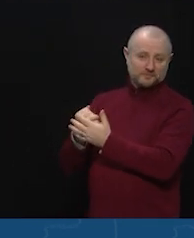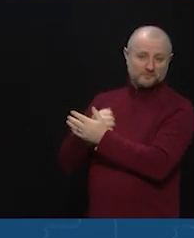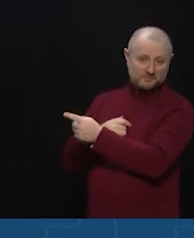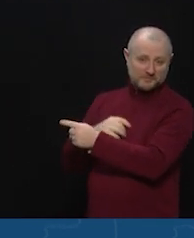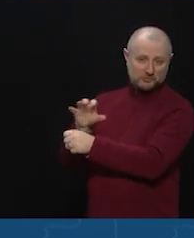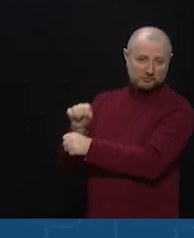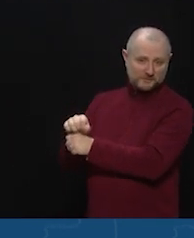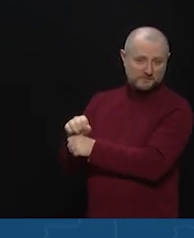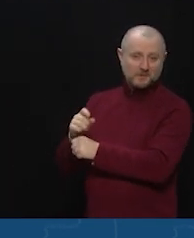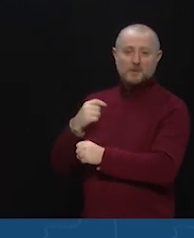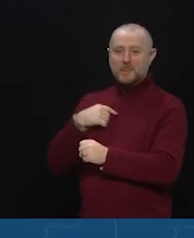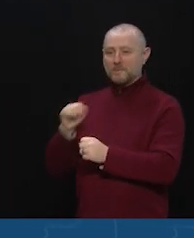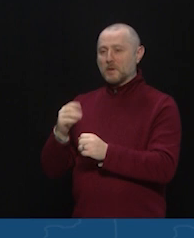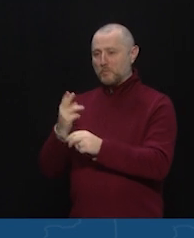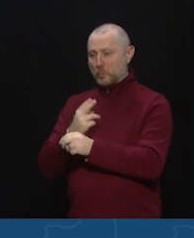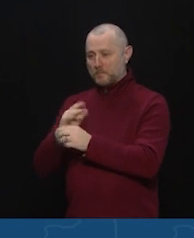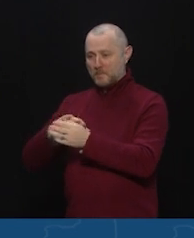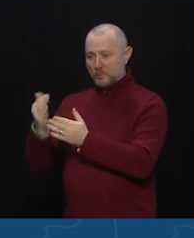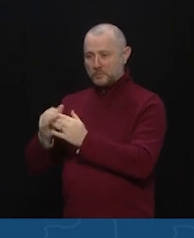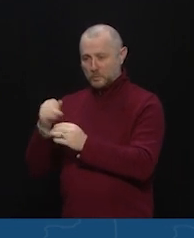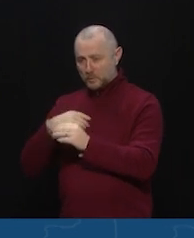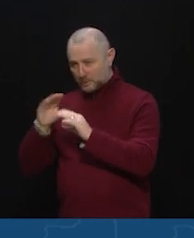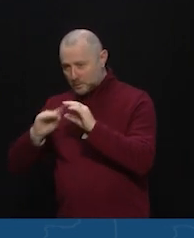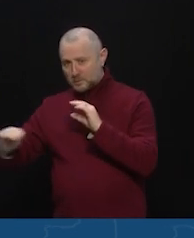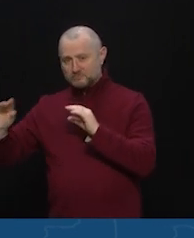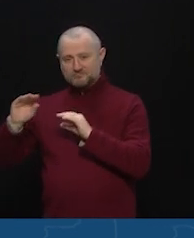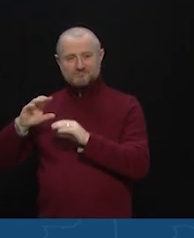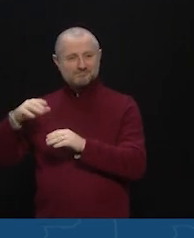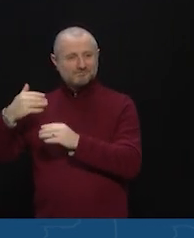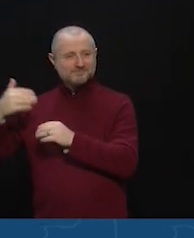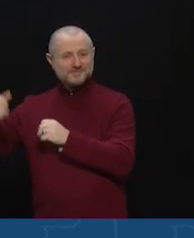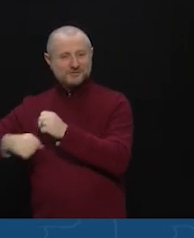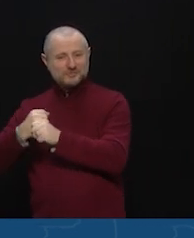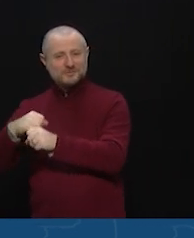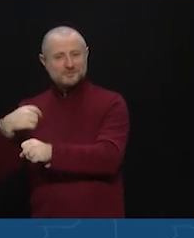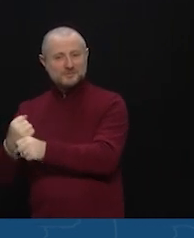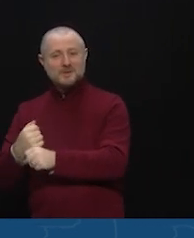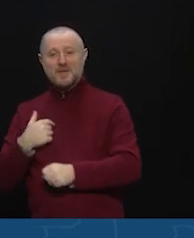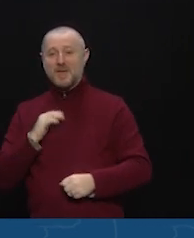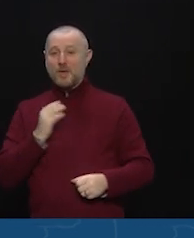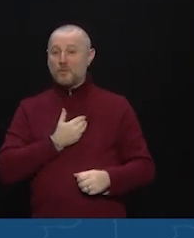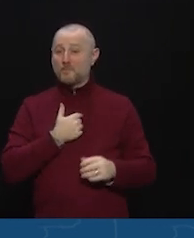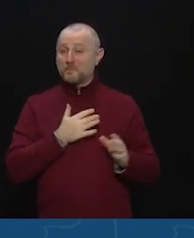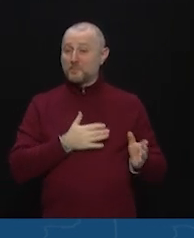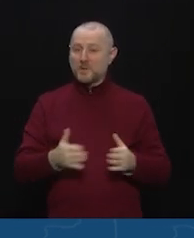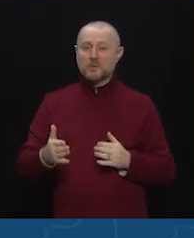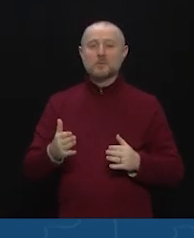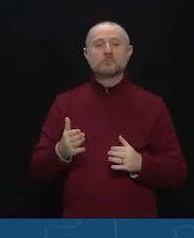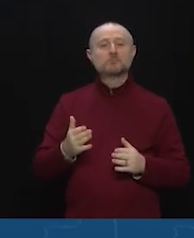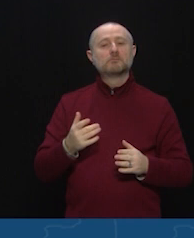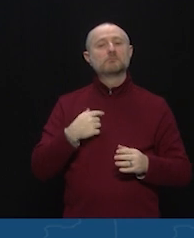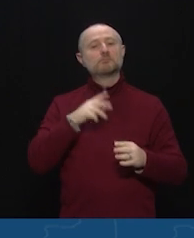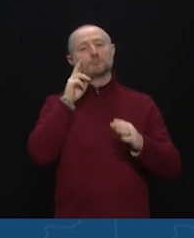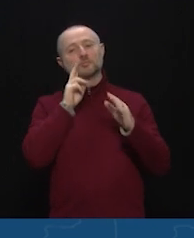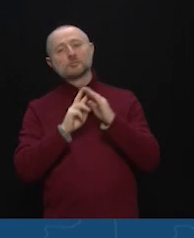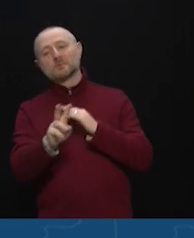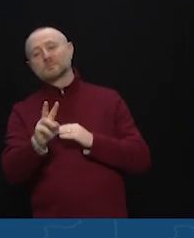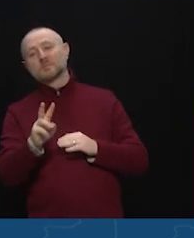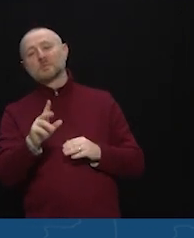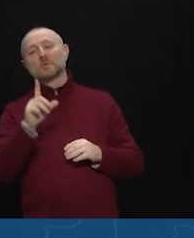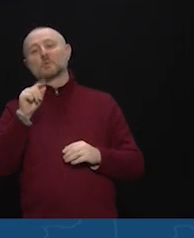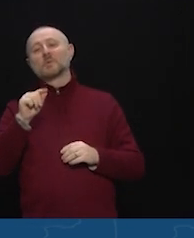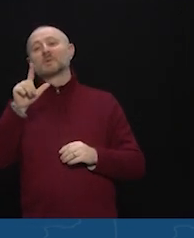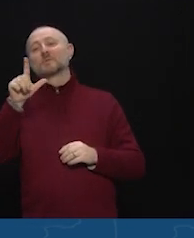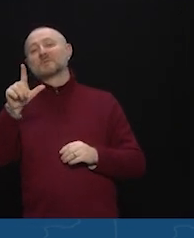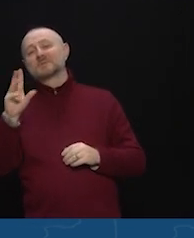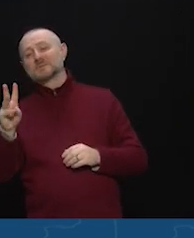in 25. And again, we go out in our financial plan to 26 and 27 to just show that even when those fall off, we